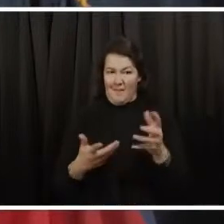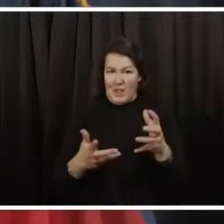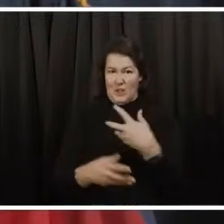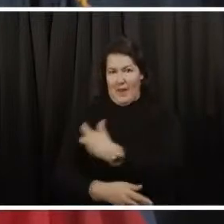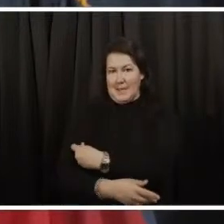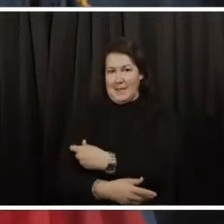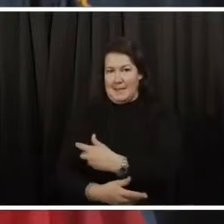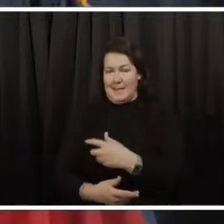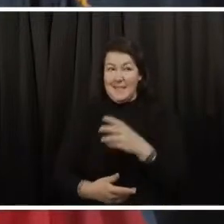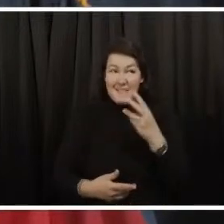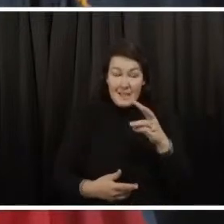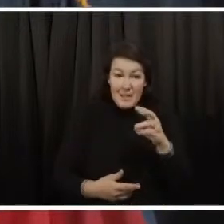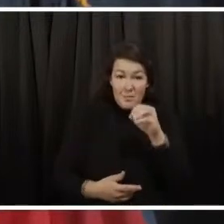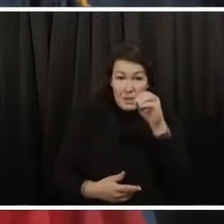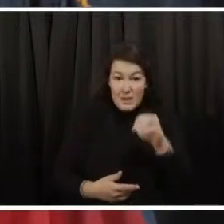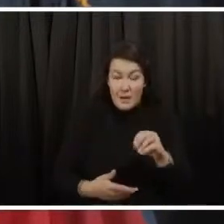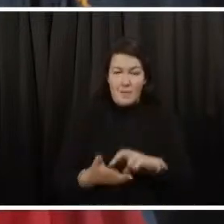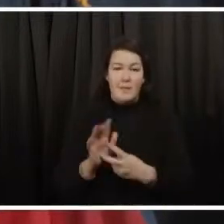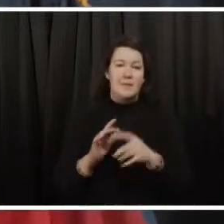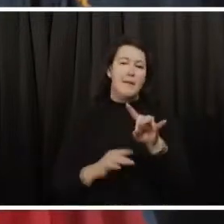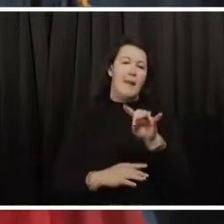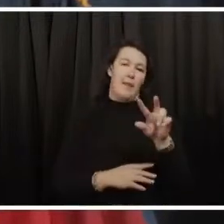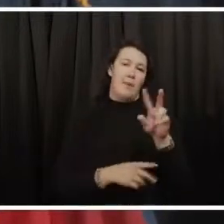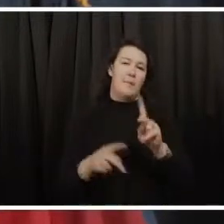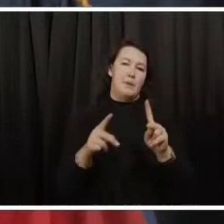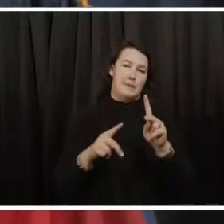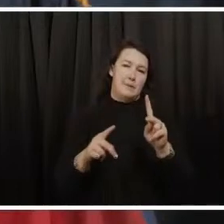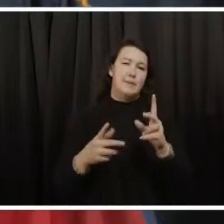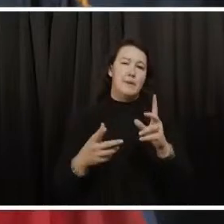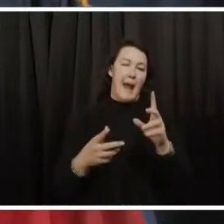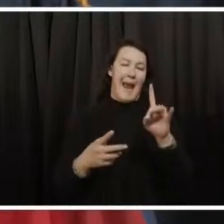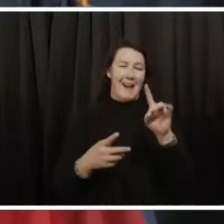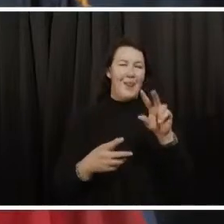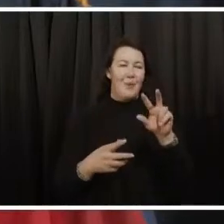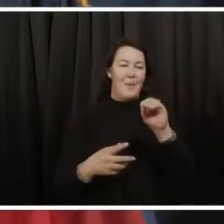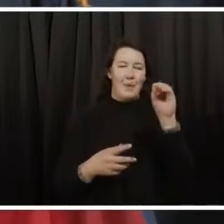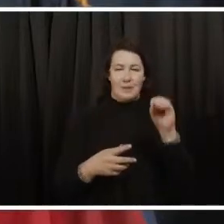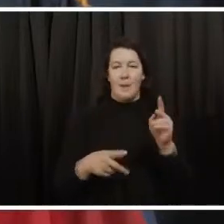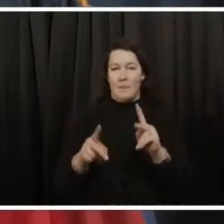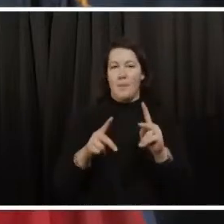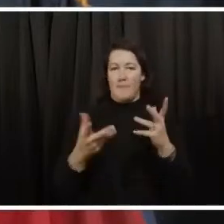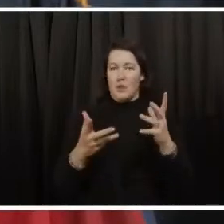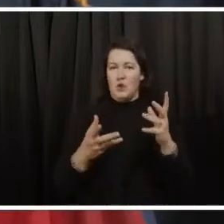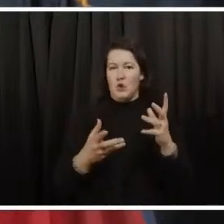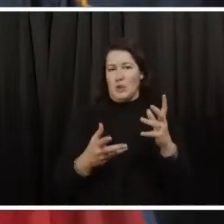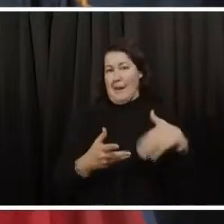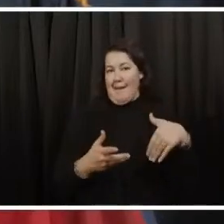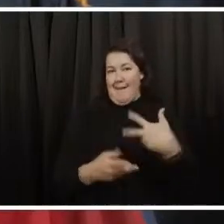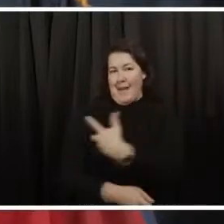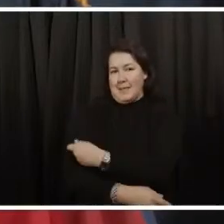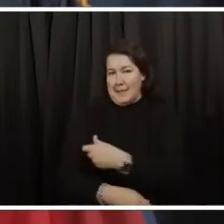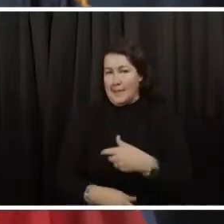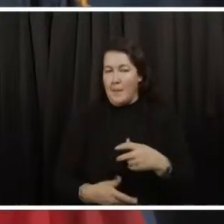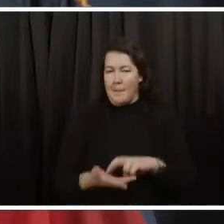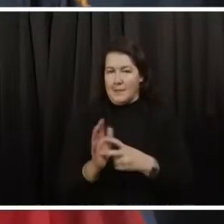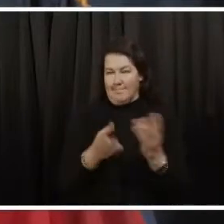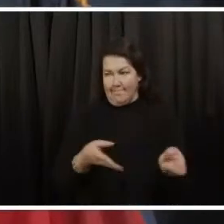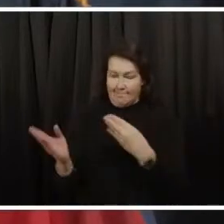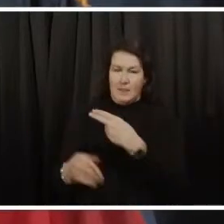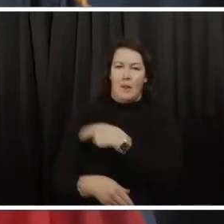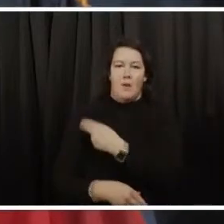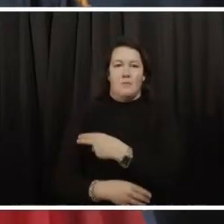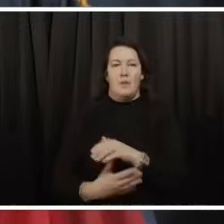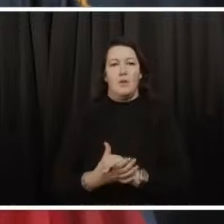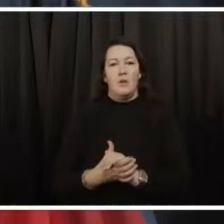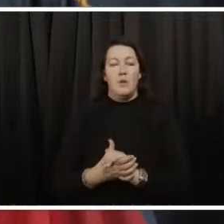vaccinated individuals, so over 83% are unvaccinated. So even though the vast majority of Coloradans have protected